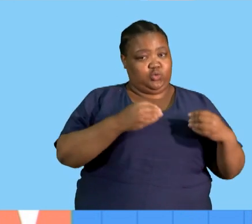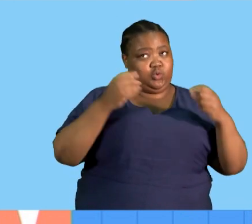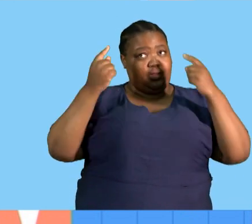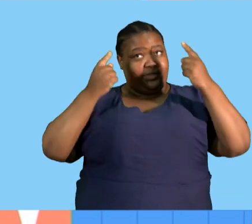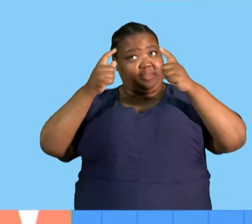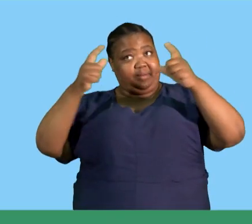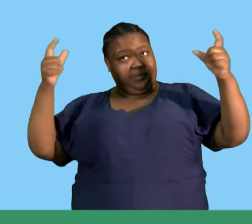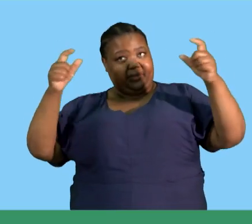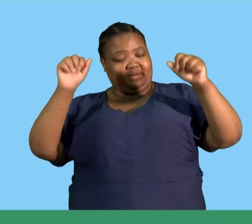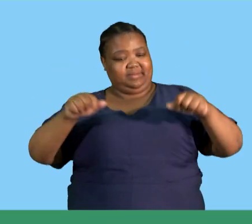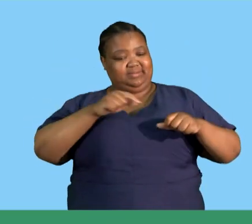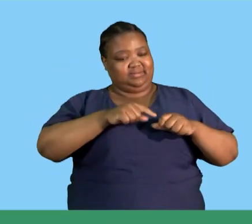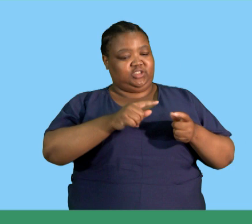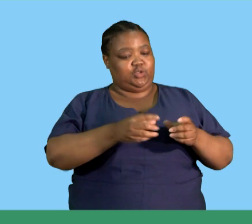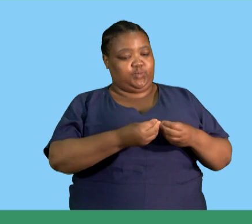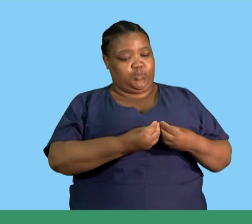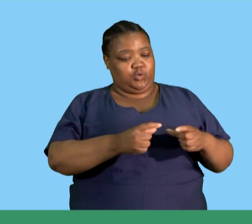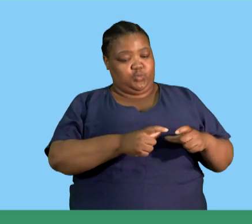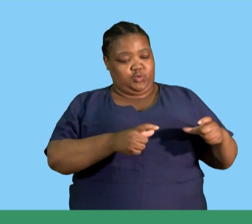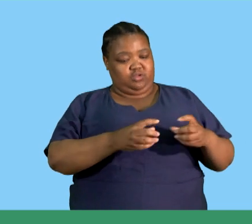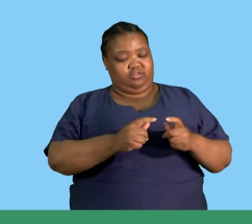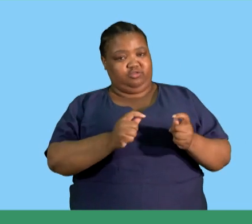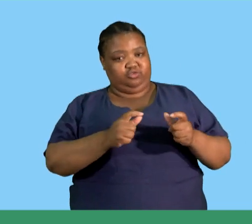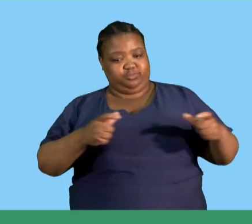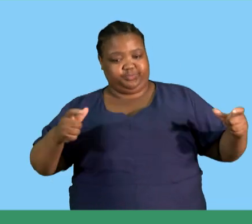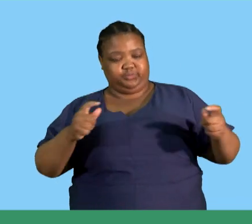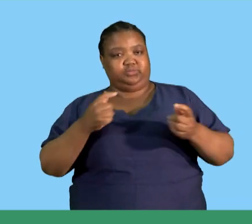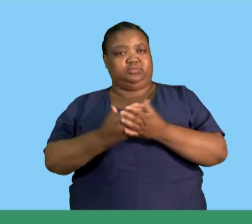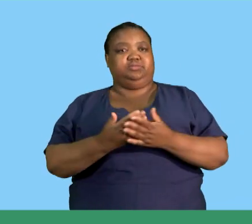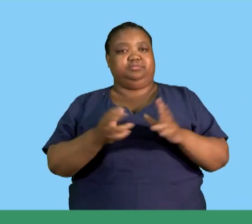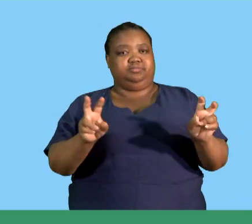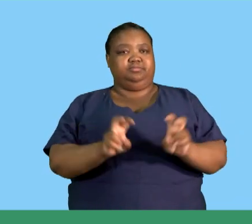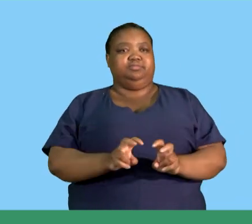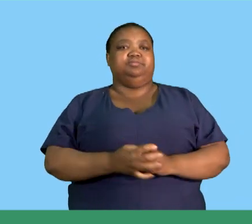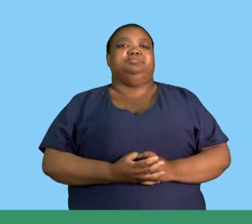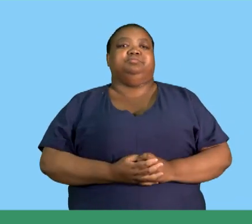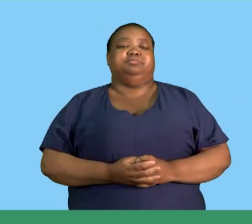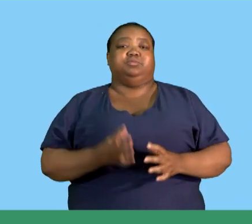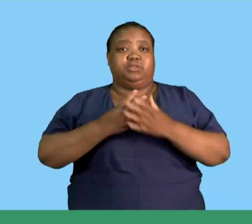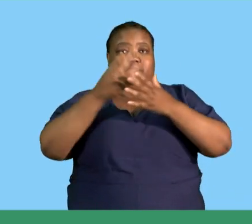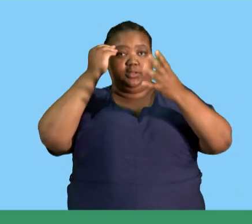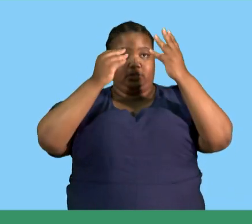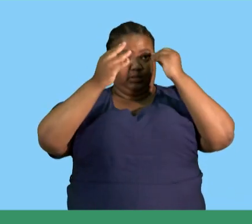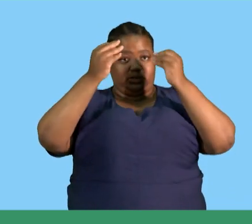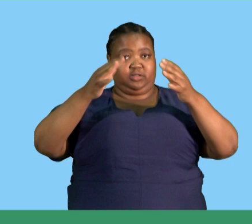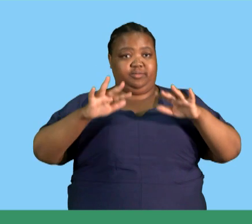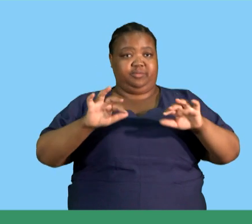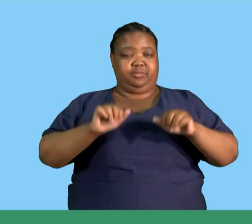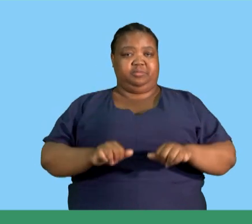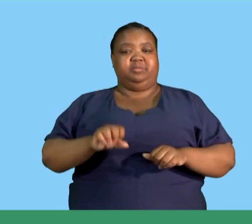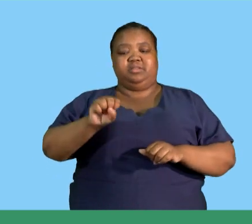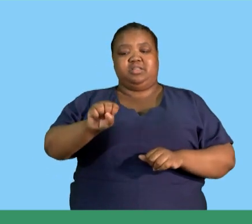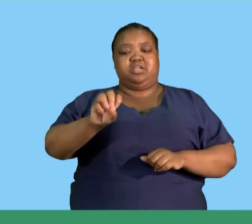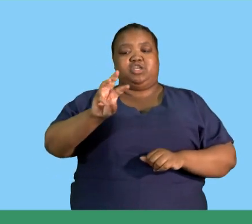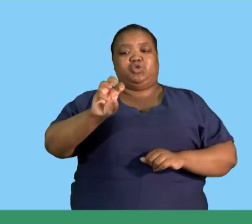Alvin Toffler. Lesson objectives. By the end of this lesson, you should be able to do the following. You should be able